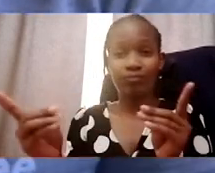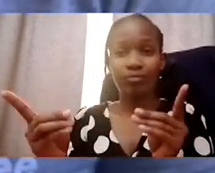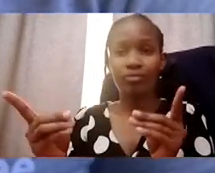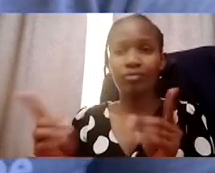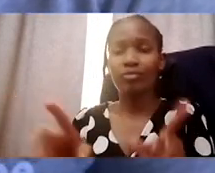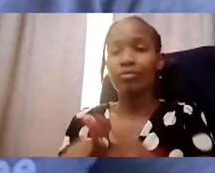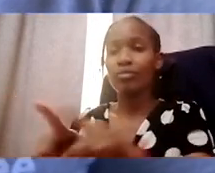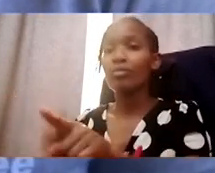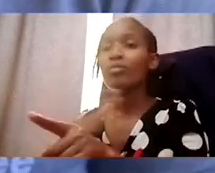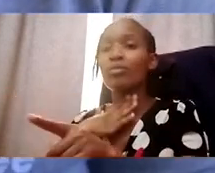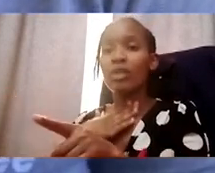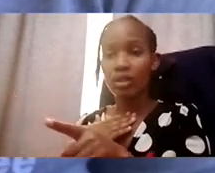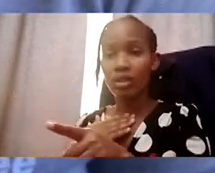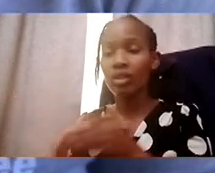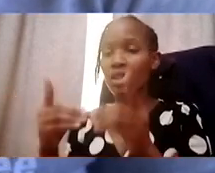distance to cover.